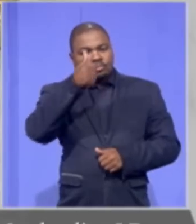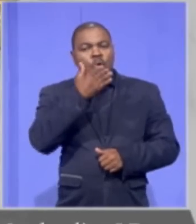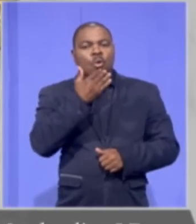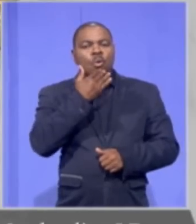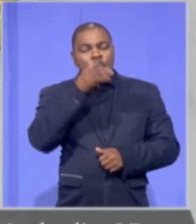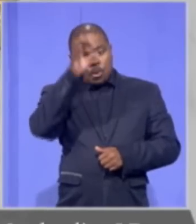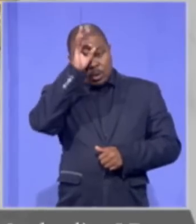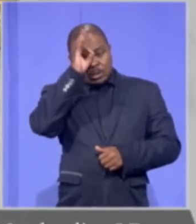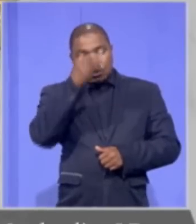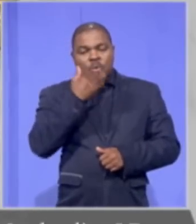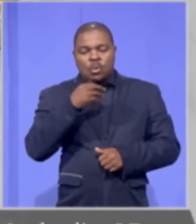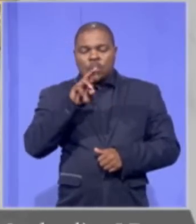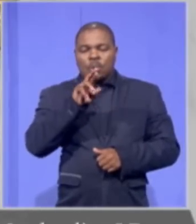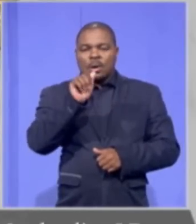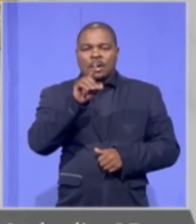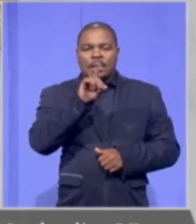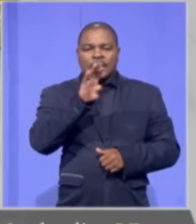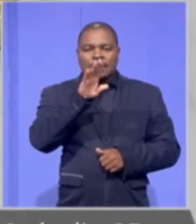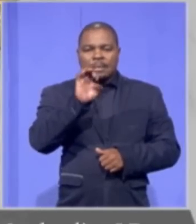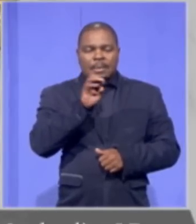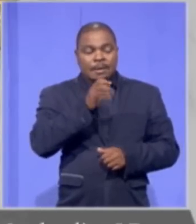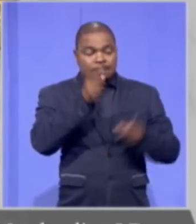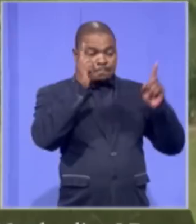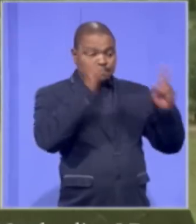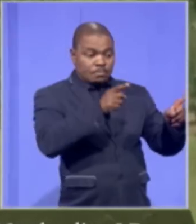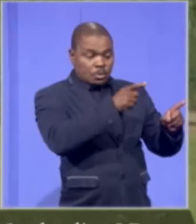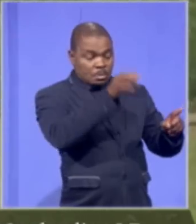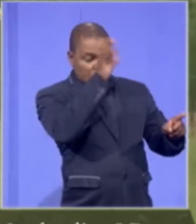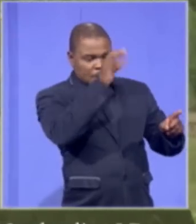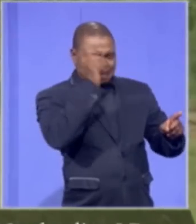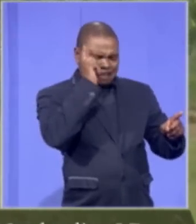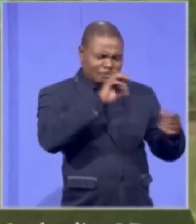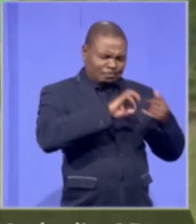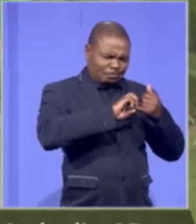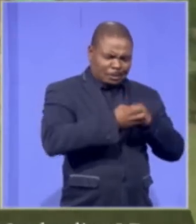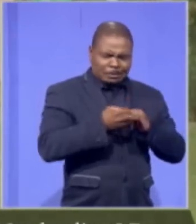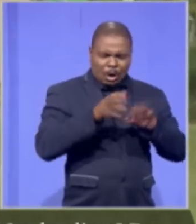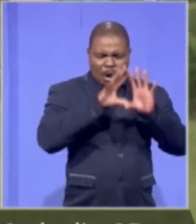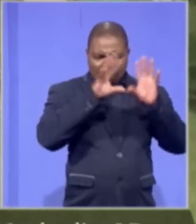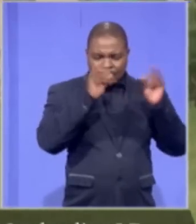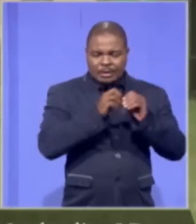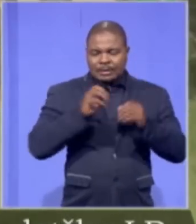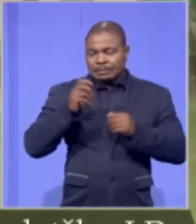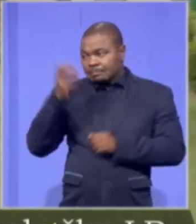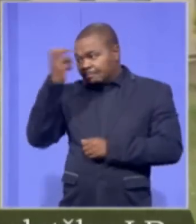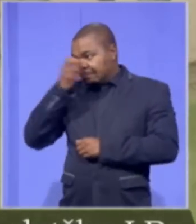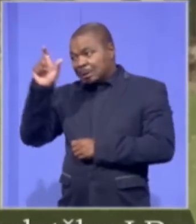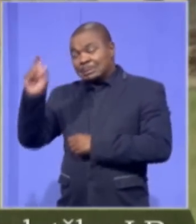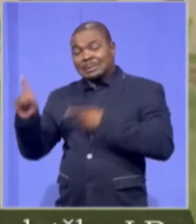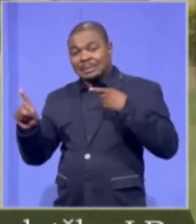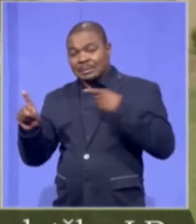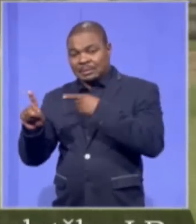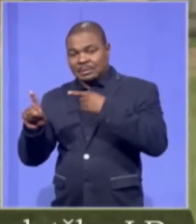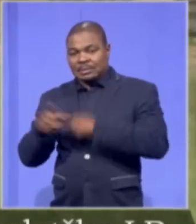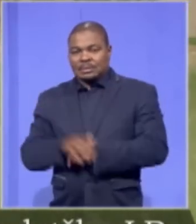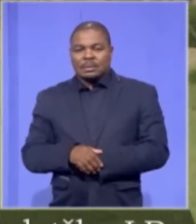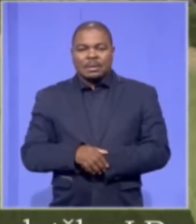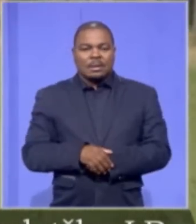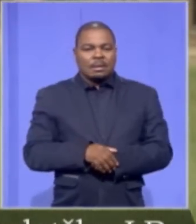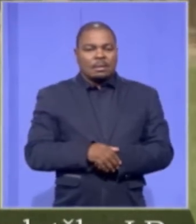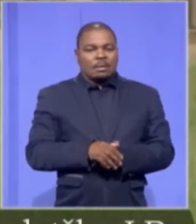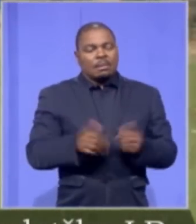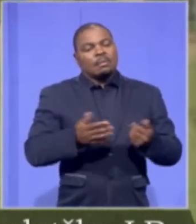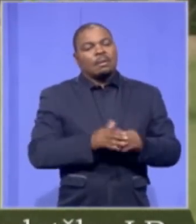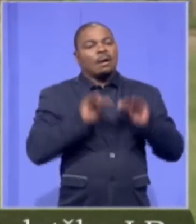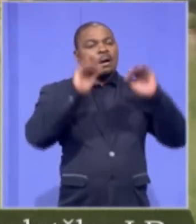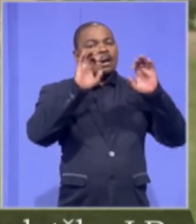Hadebe, has directed the police to use all resources to track and trace the suspect. Go sa le bjalo, motlatša tona ya thuto ya